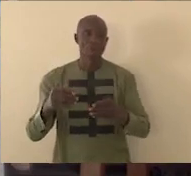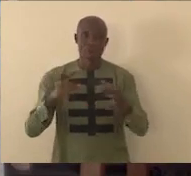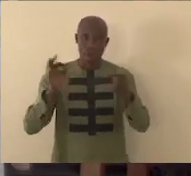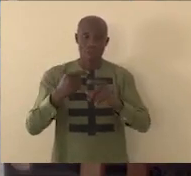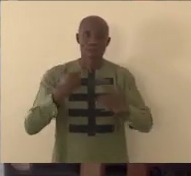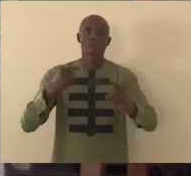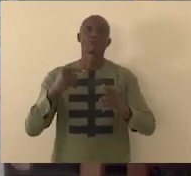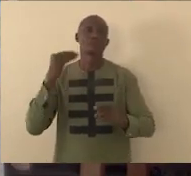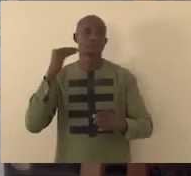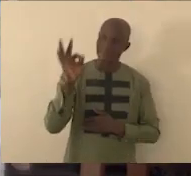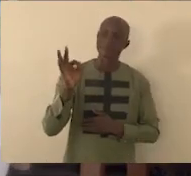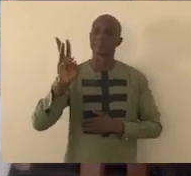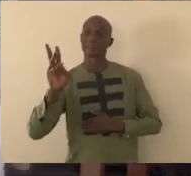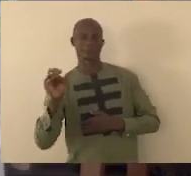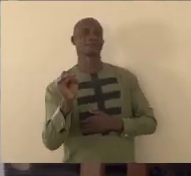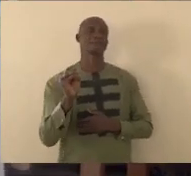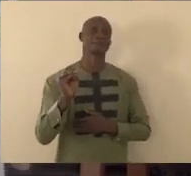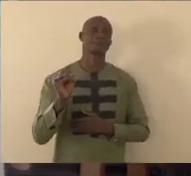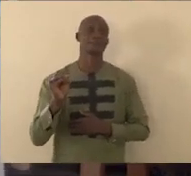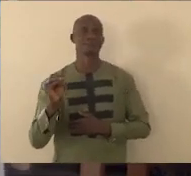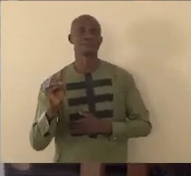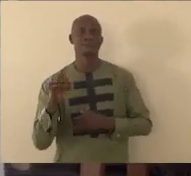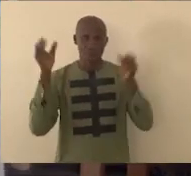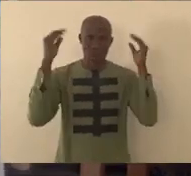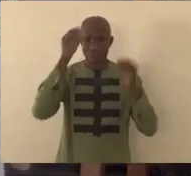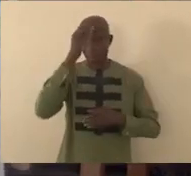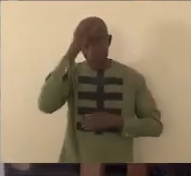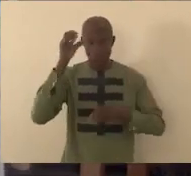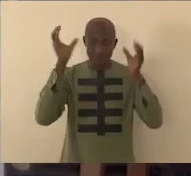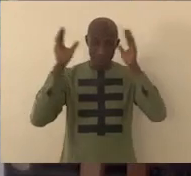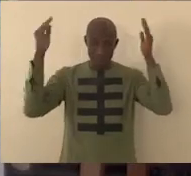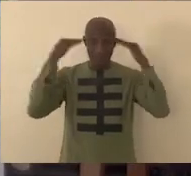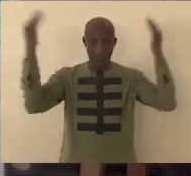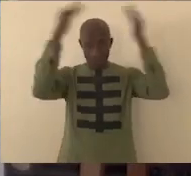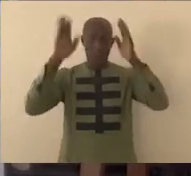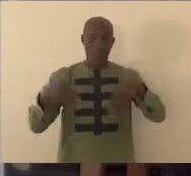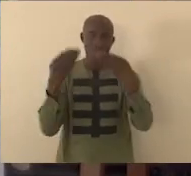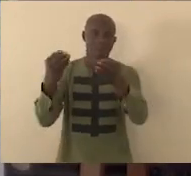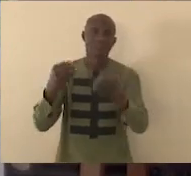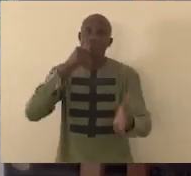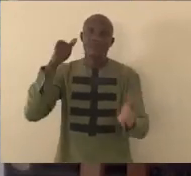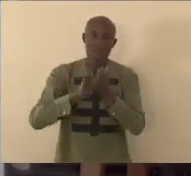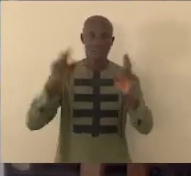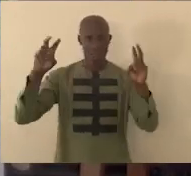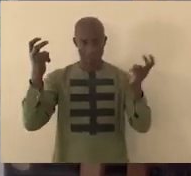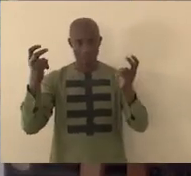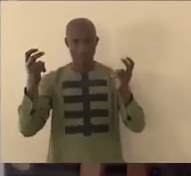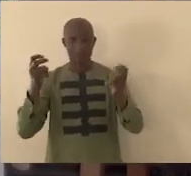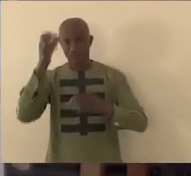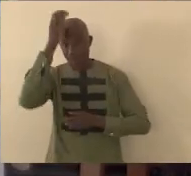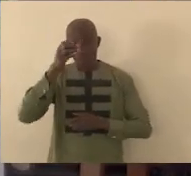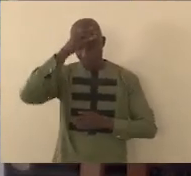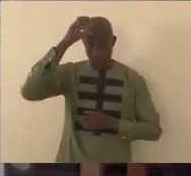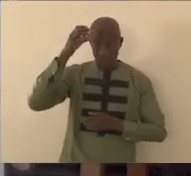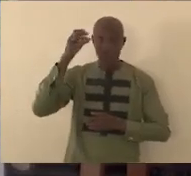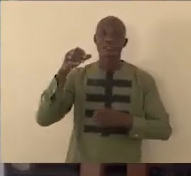by the Bishops' Conference of Nigeria. On October 1, 1960, the Catholic bishops issued a joint pastoral letter titled "The